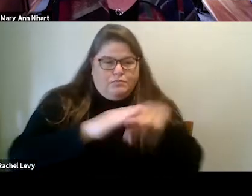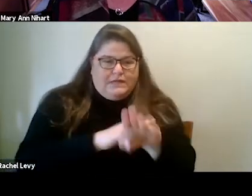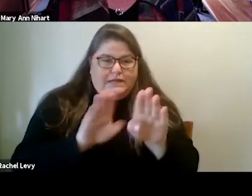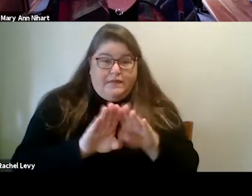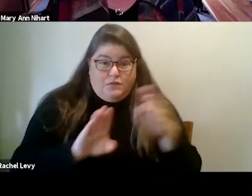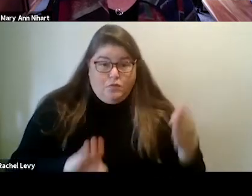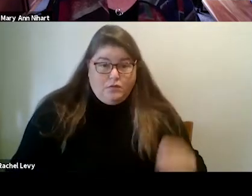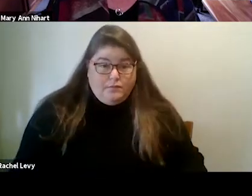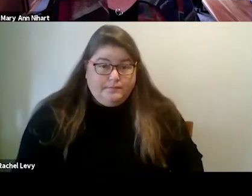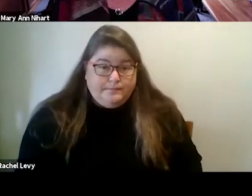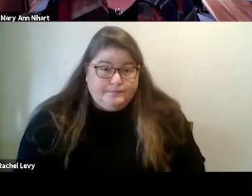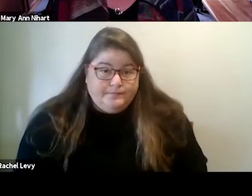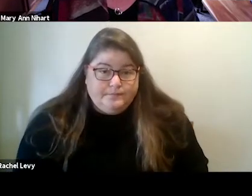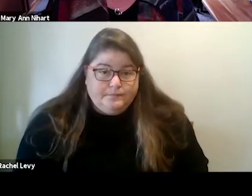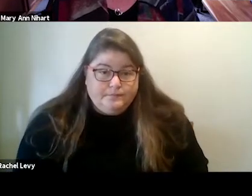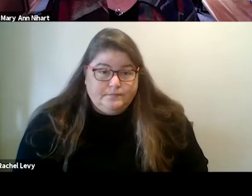Next slide.